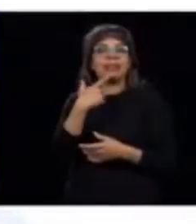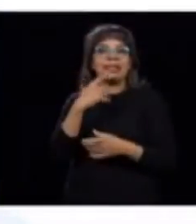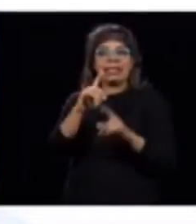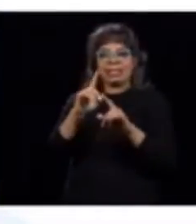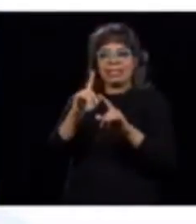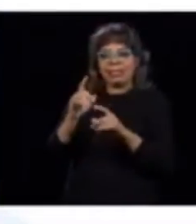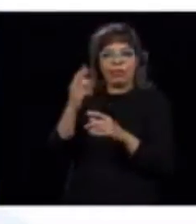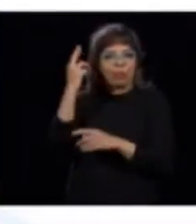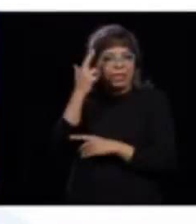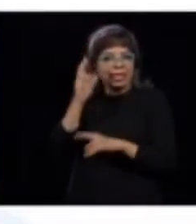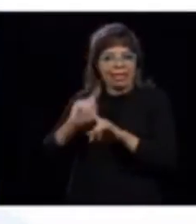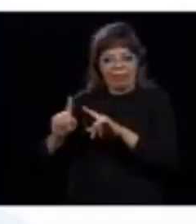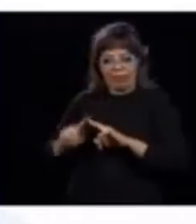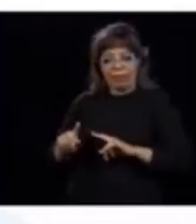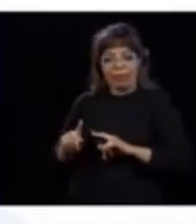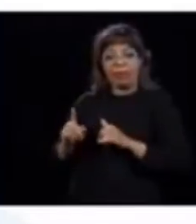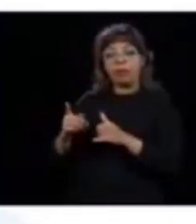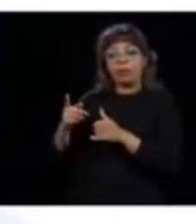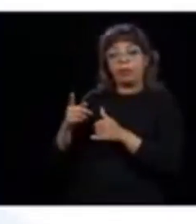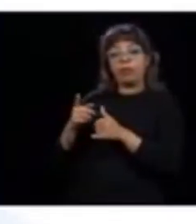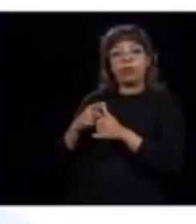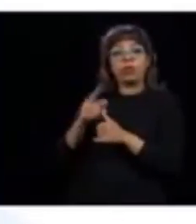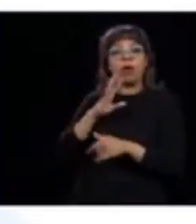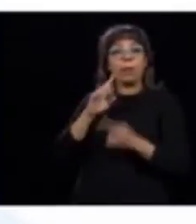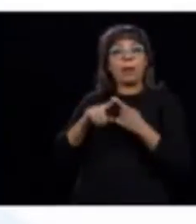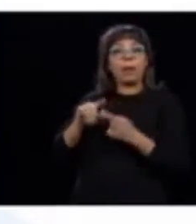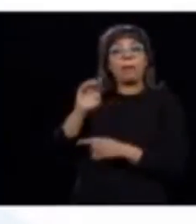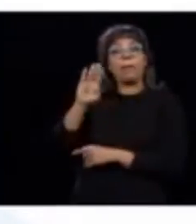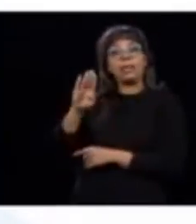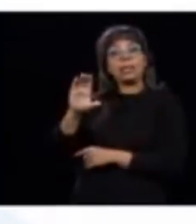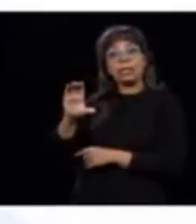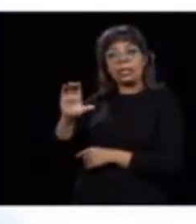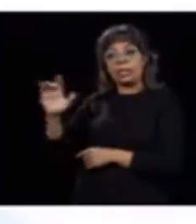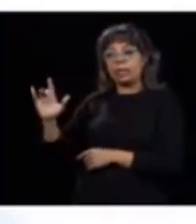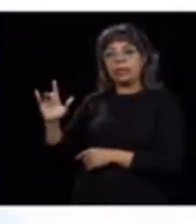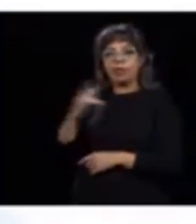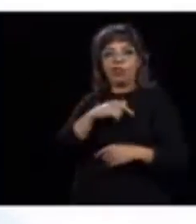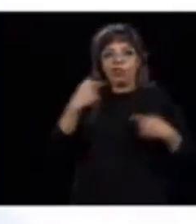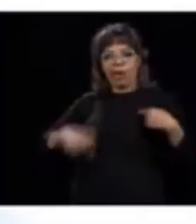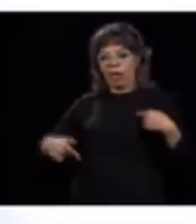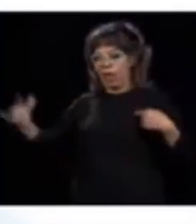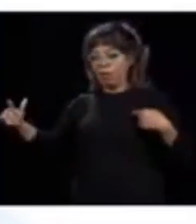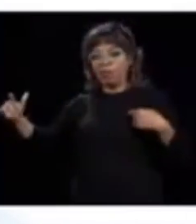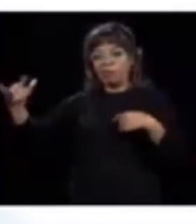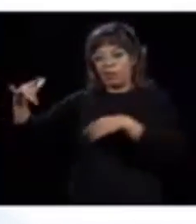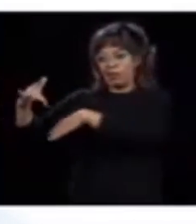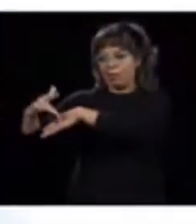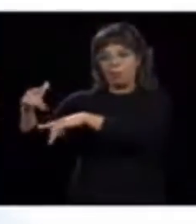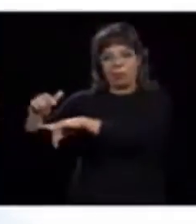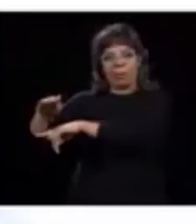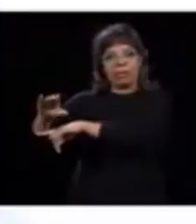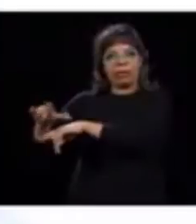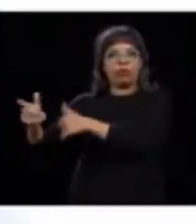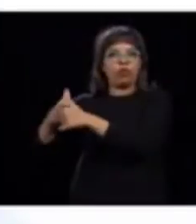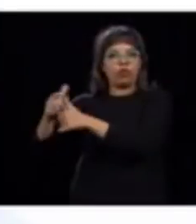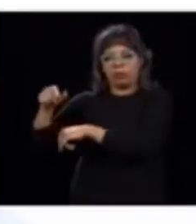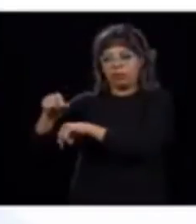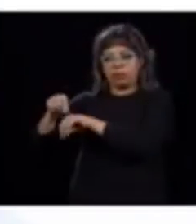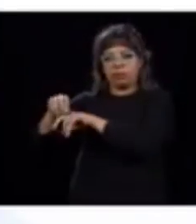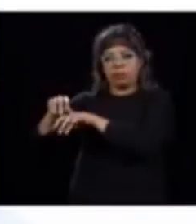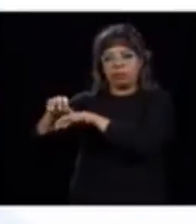BC, it was cases coming from China. The airplanes from China stopped, so the transmission exposition